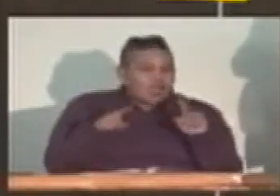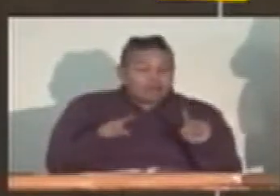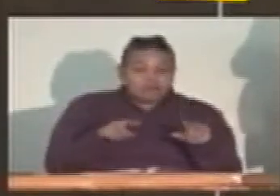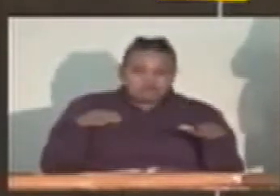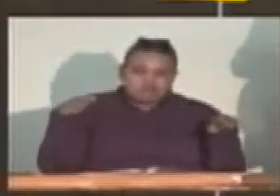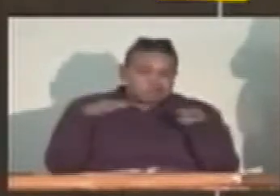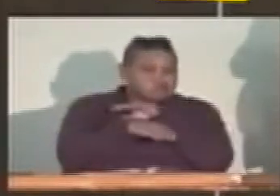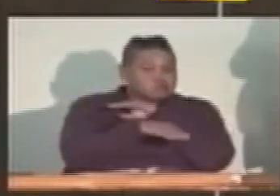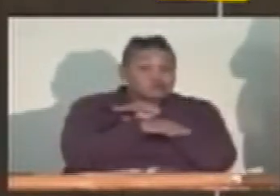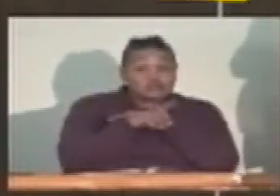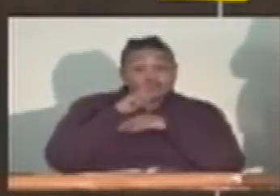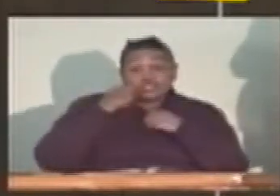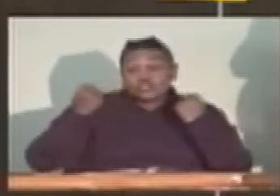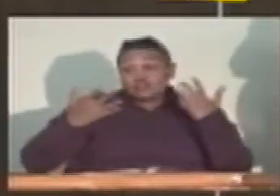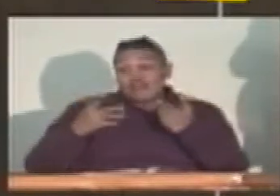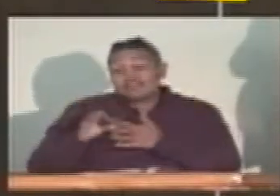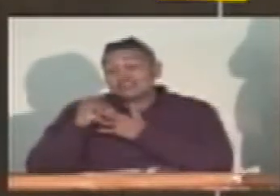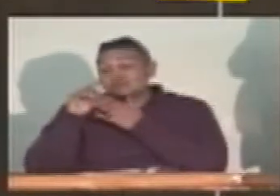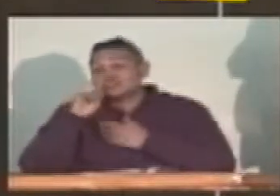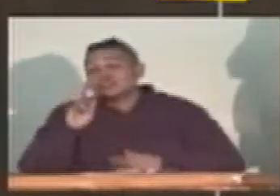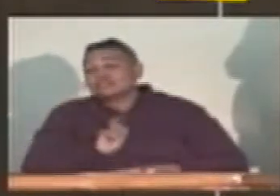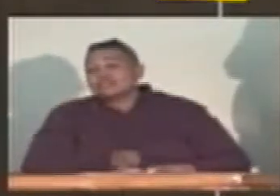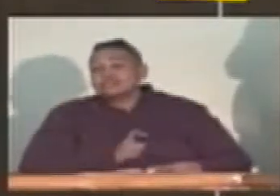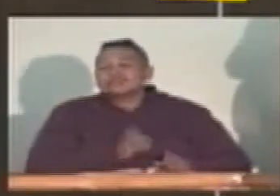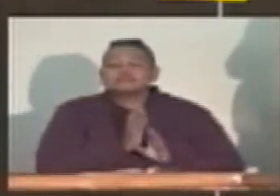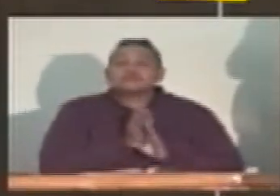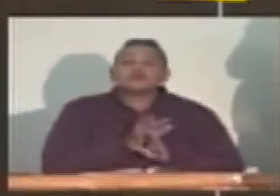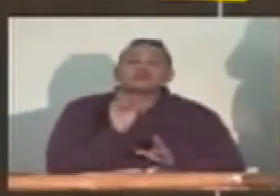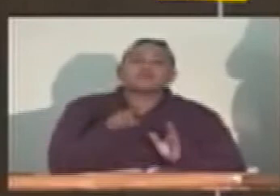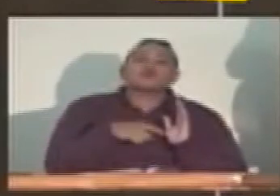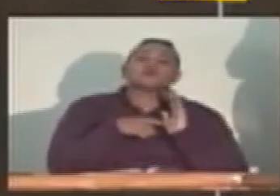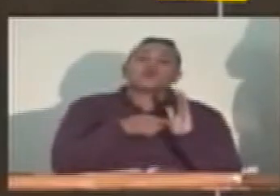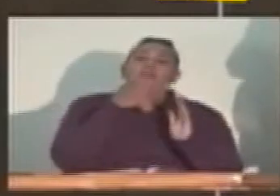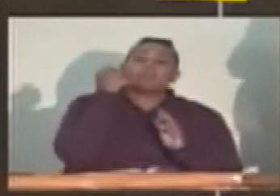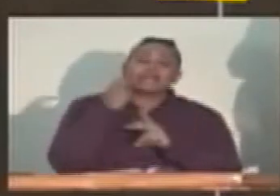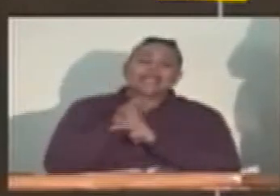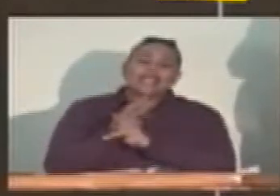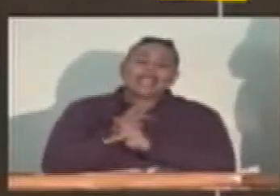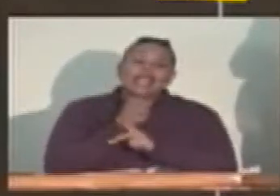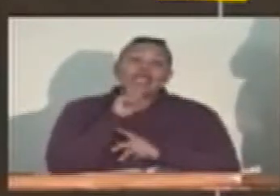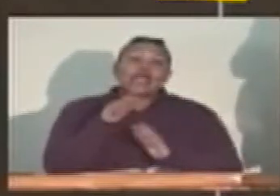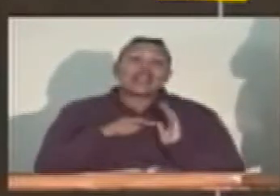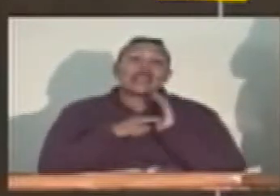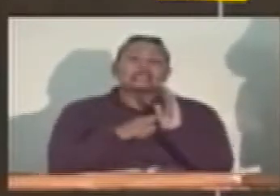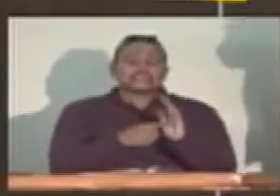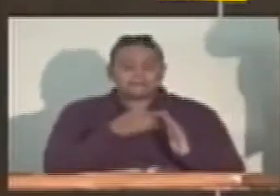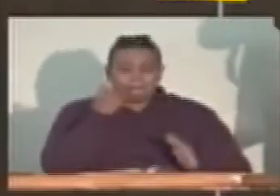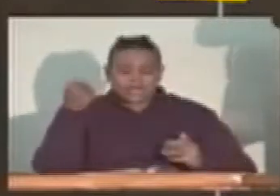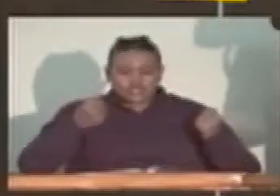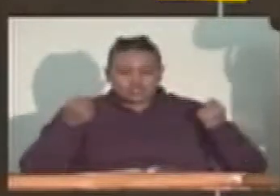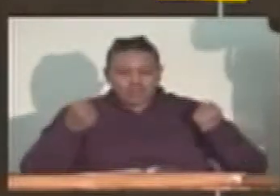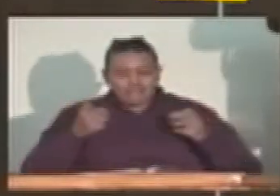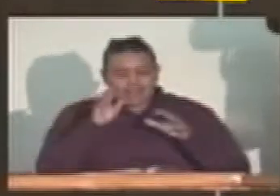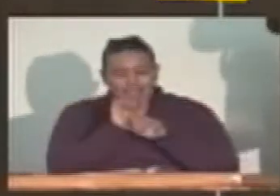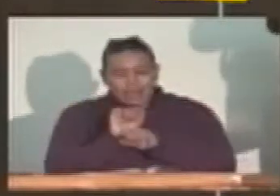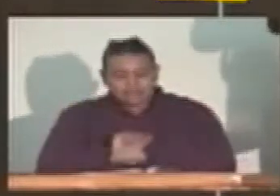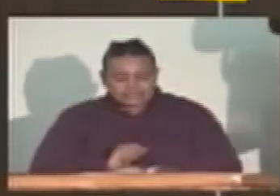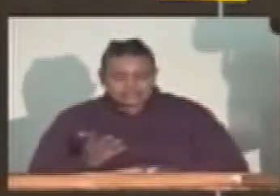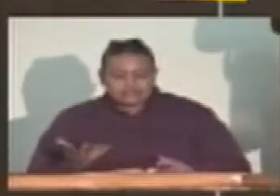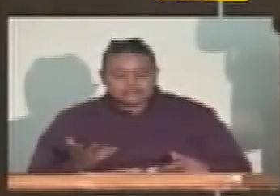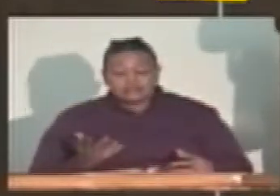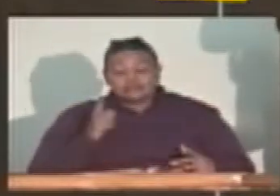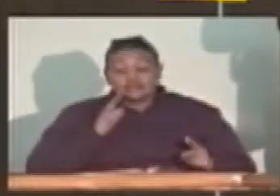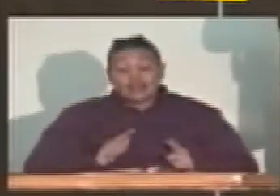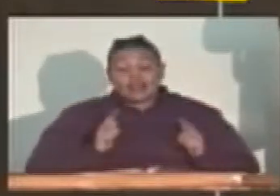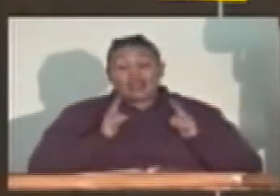Drivers, especially public passenger vehicles, must exercise better care and exhibit better driving habits.